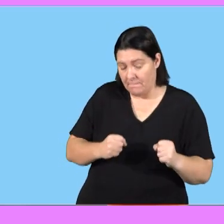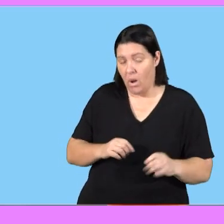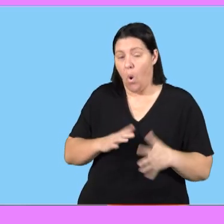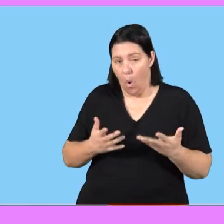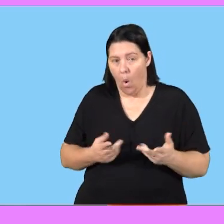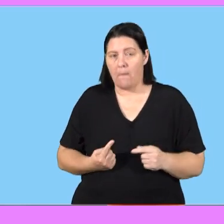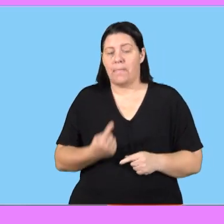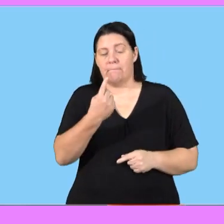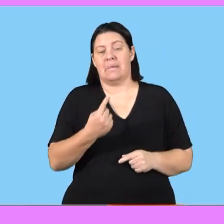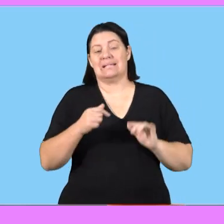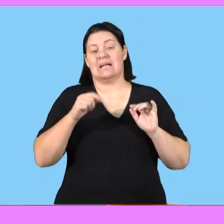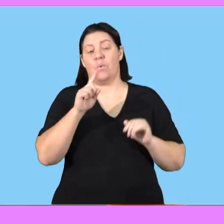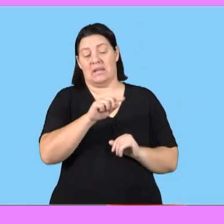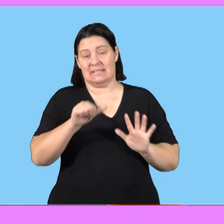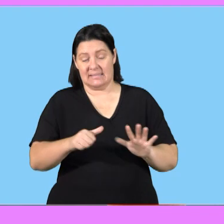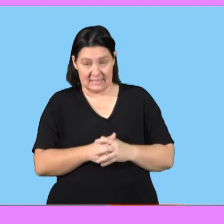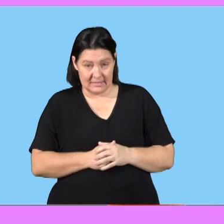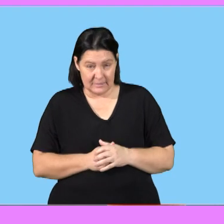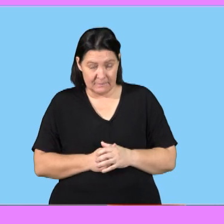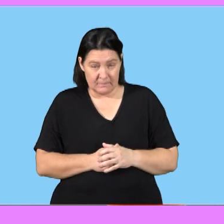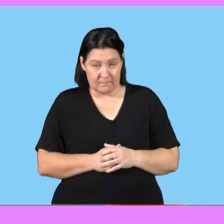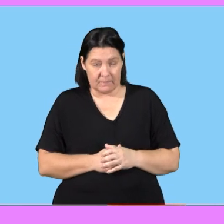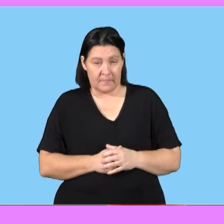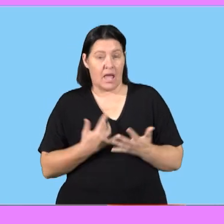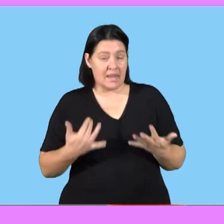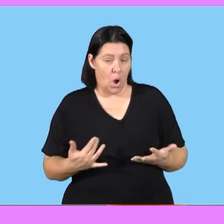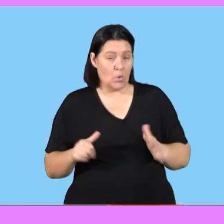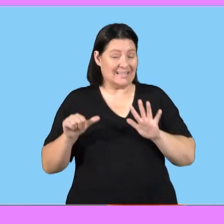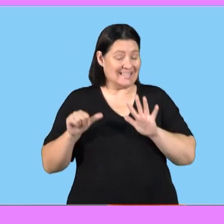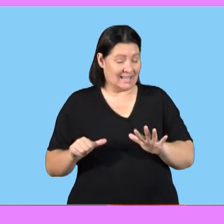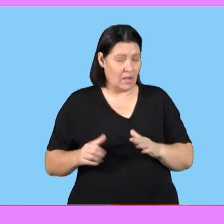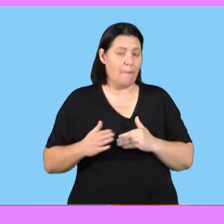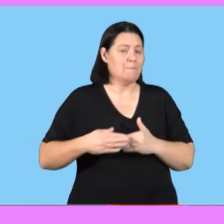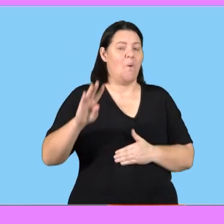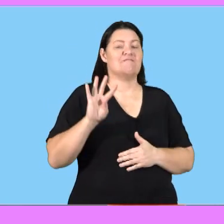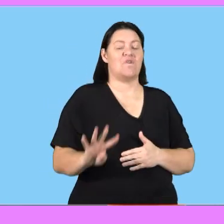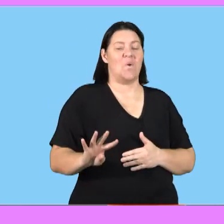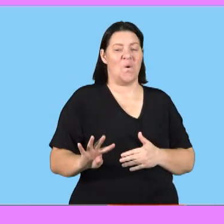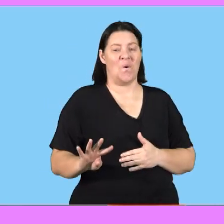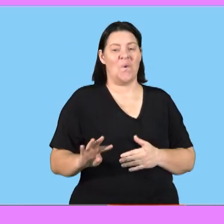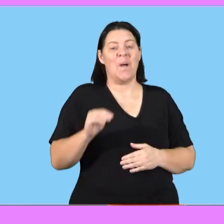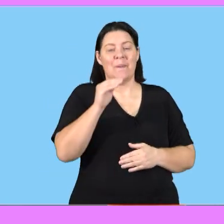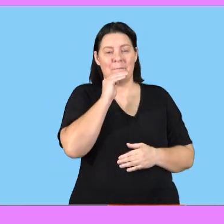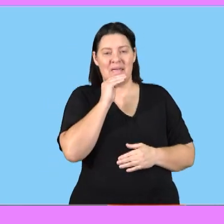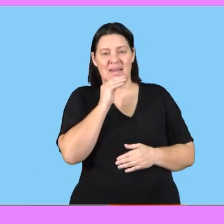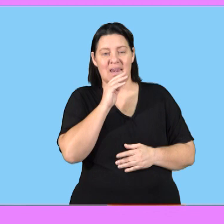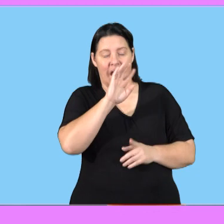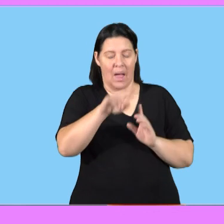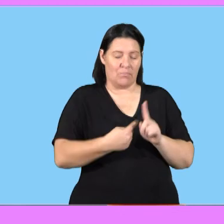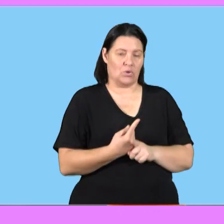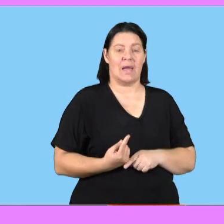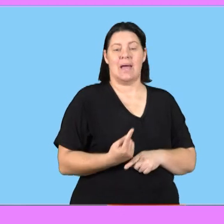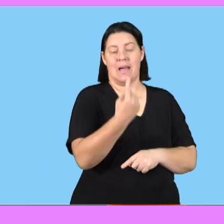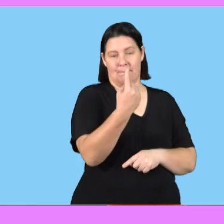up or rounding down. Remember the principle. Now that 6 is more than 4, we are going to round